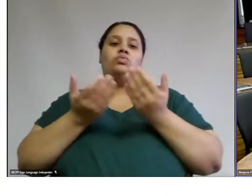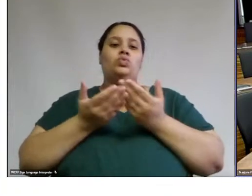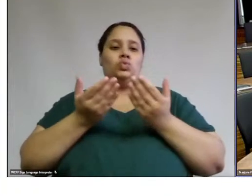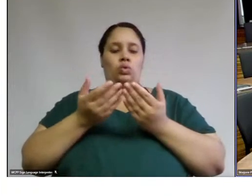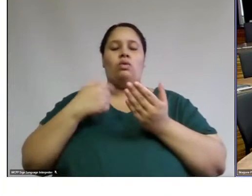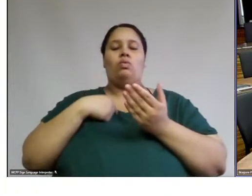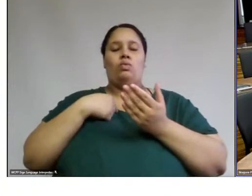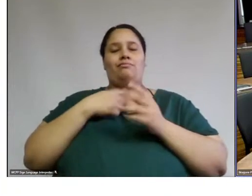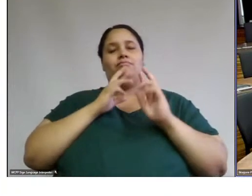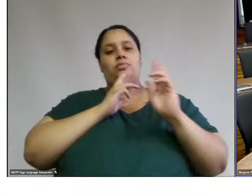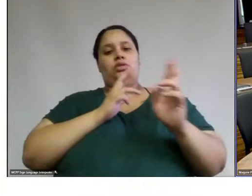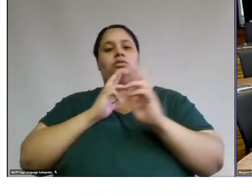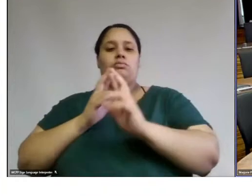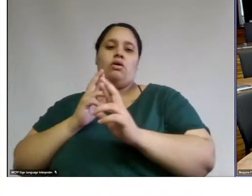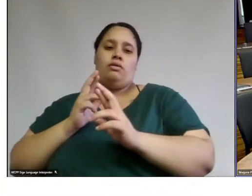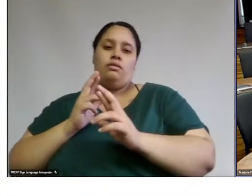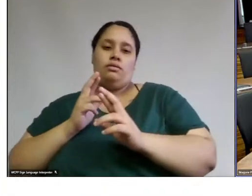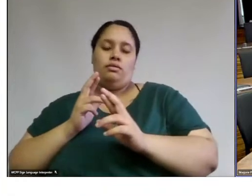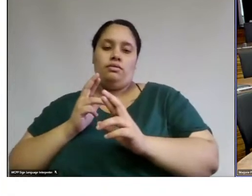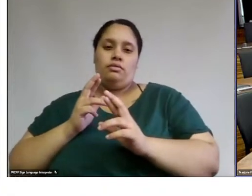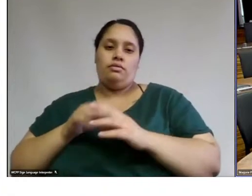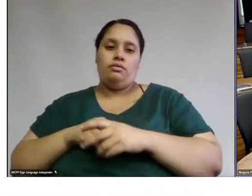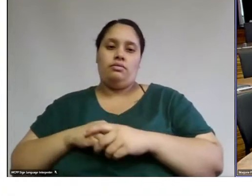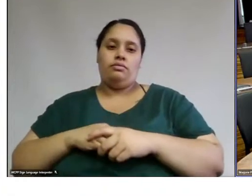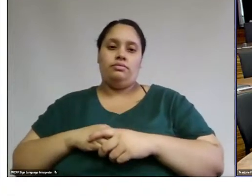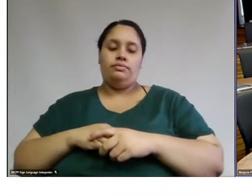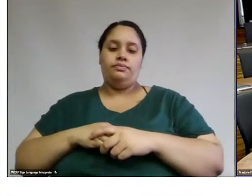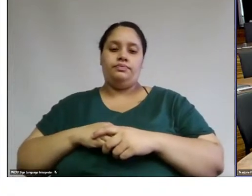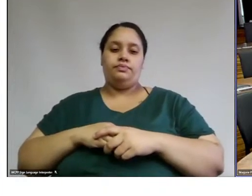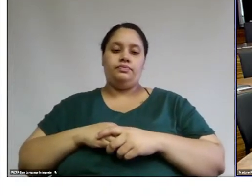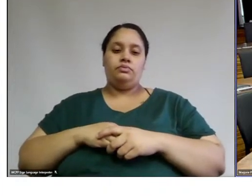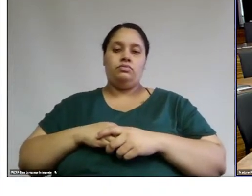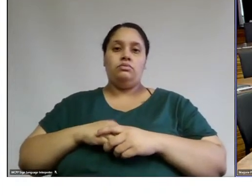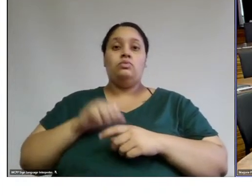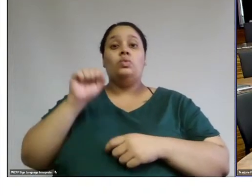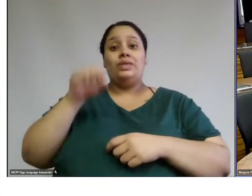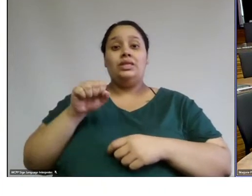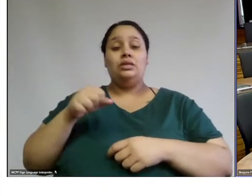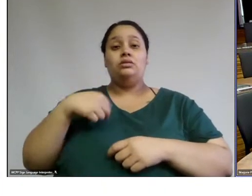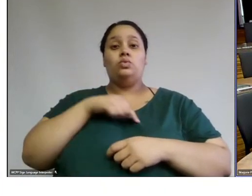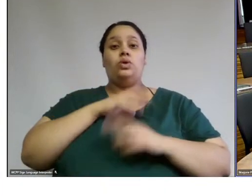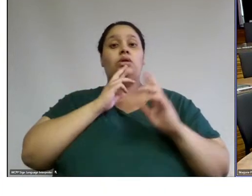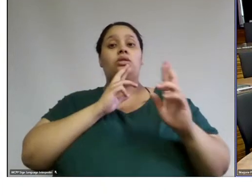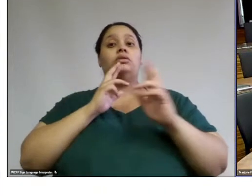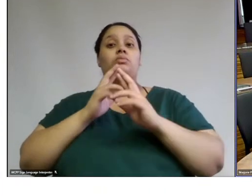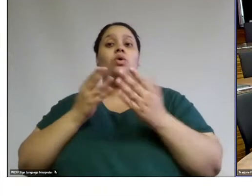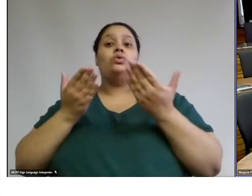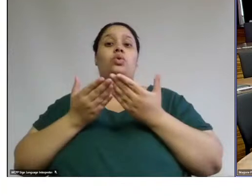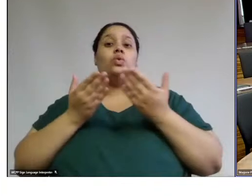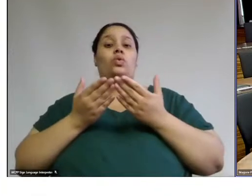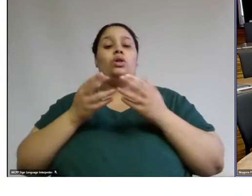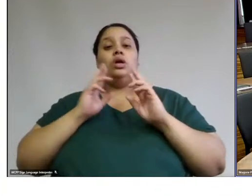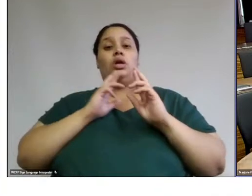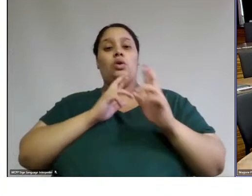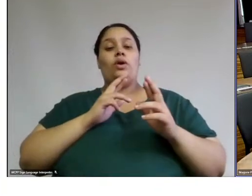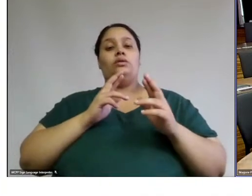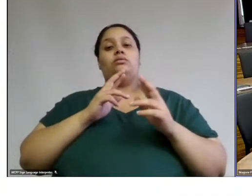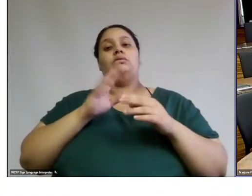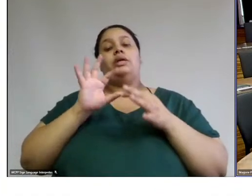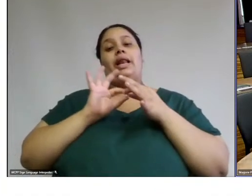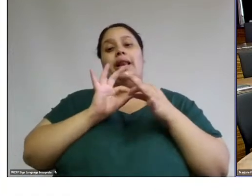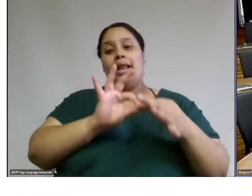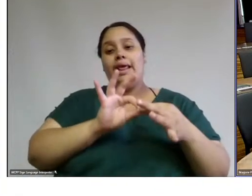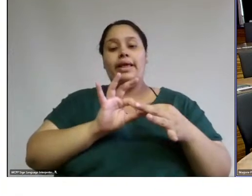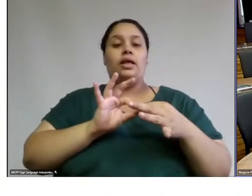we will respond to that particular aspect as well. But yes, we are responding to schools' requests around